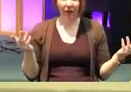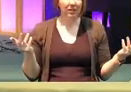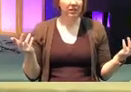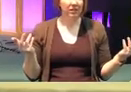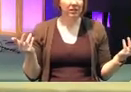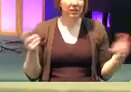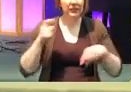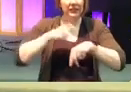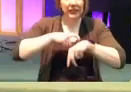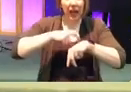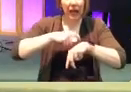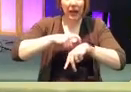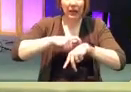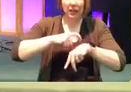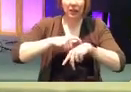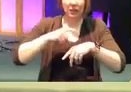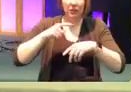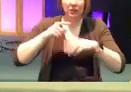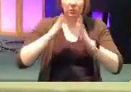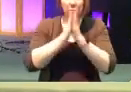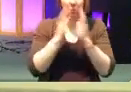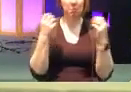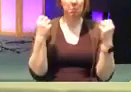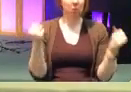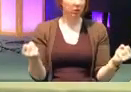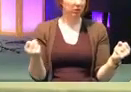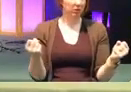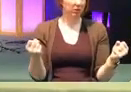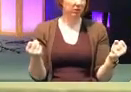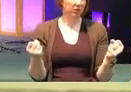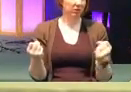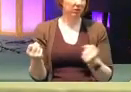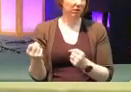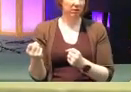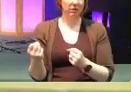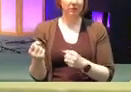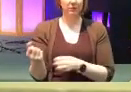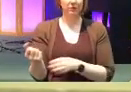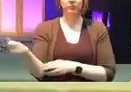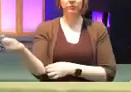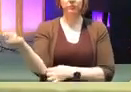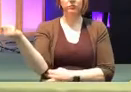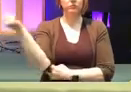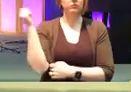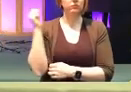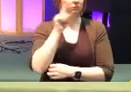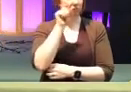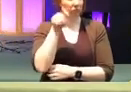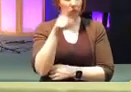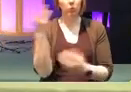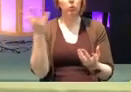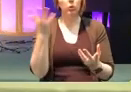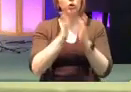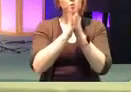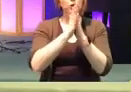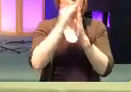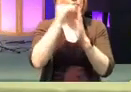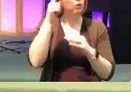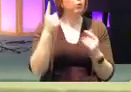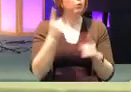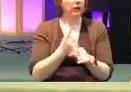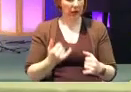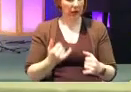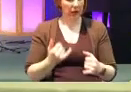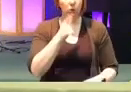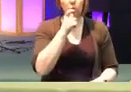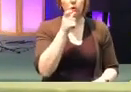It's time that we prayed bold prayers. So let me ask a question. What are you praying for right now? Who are you